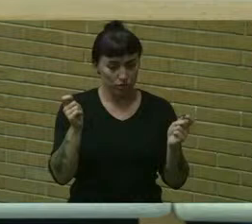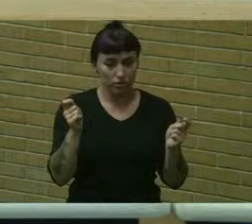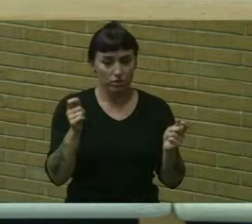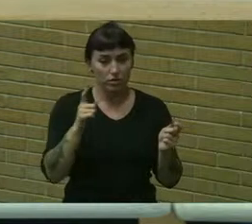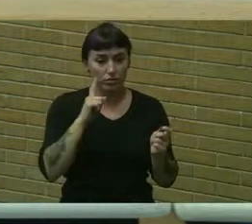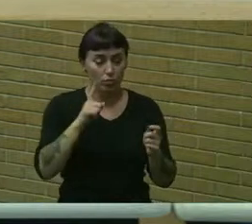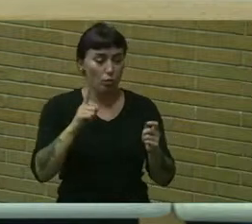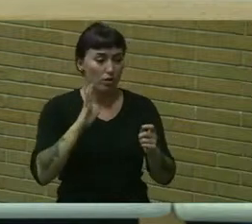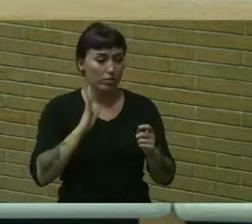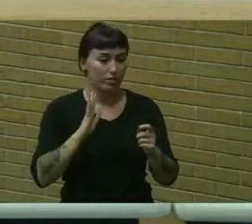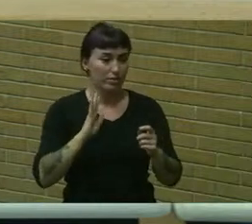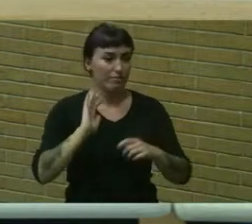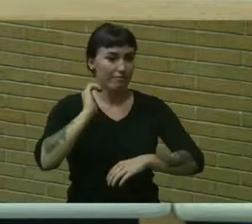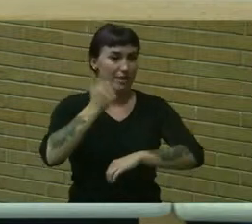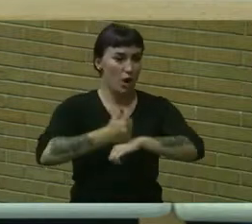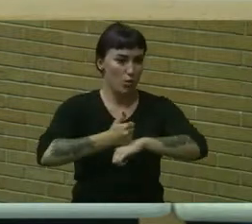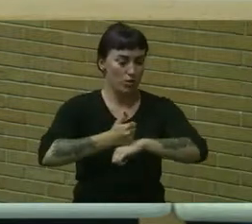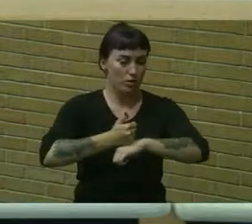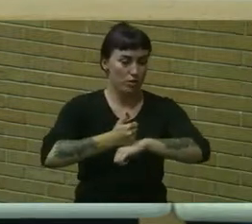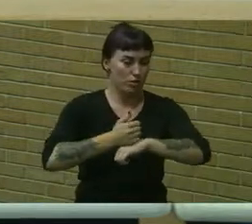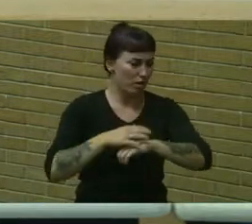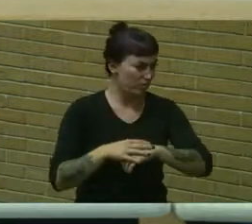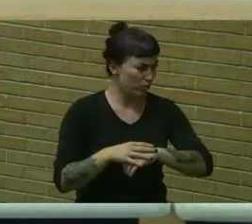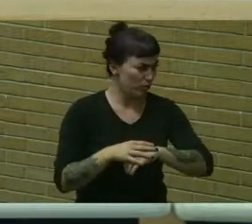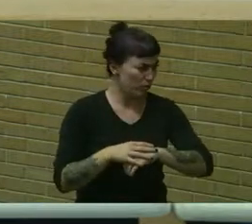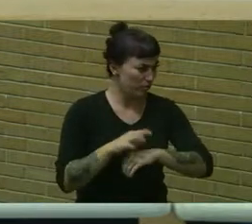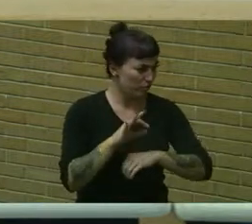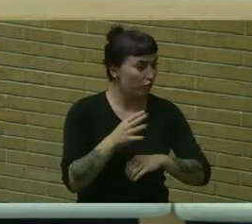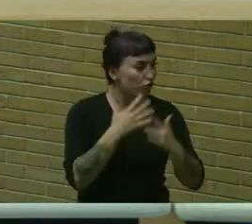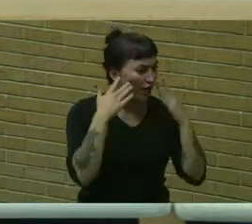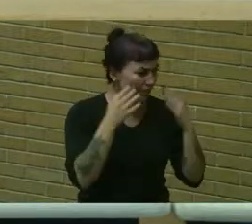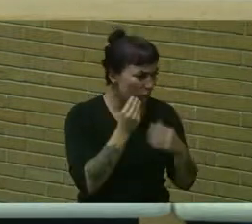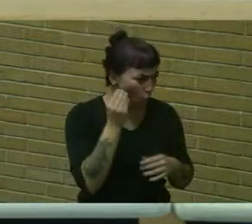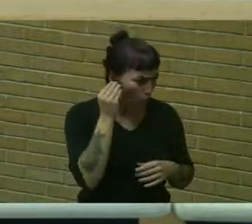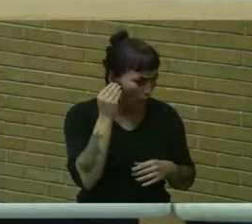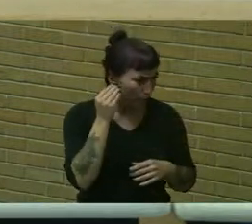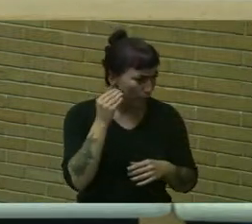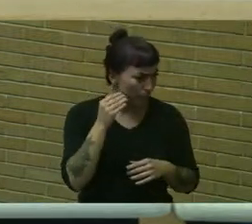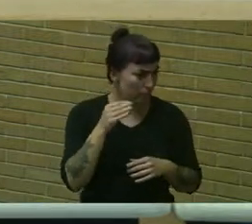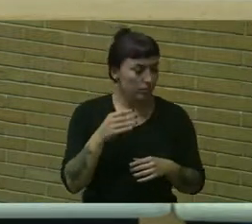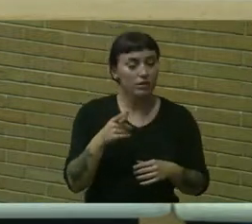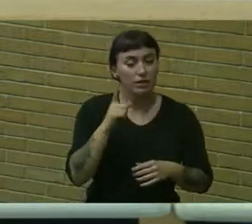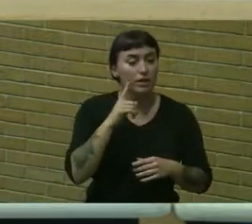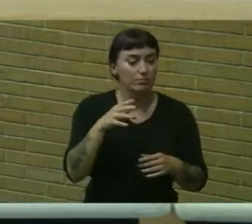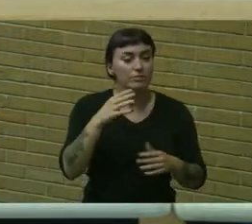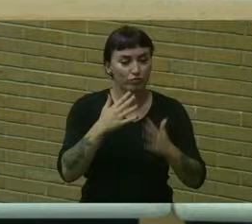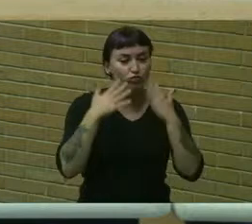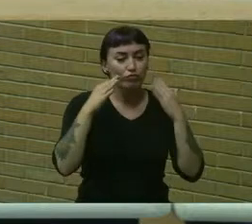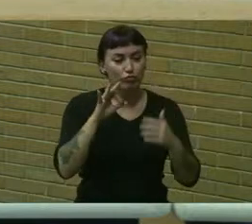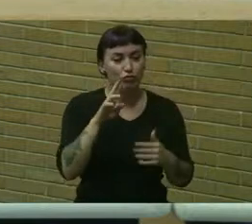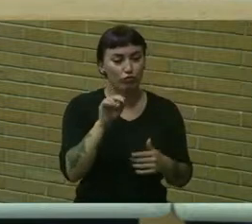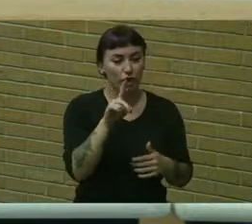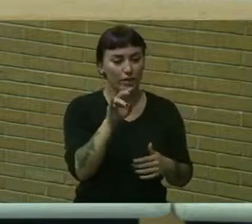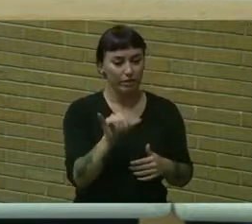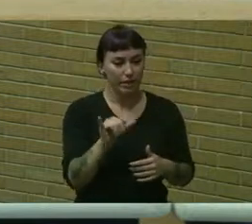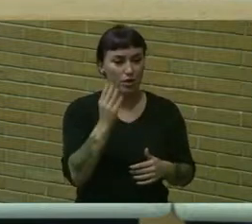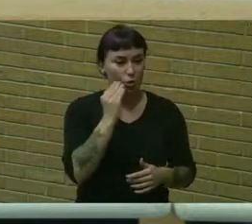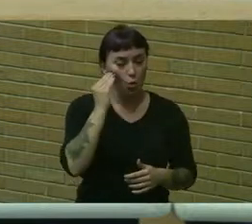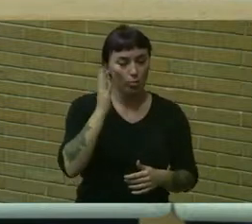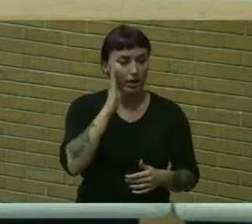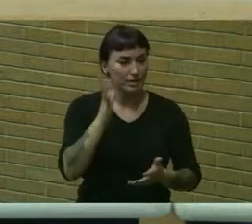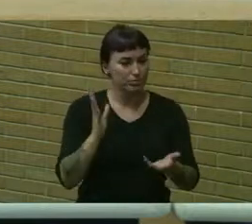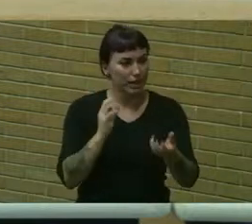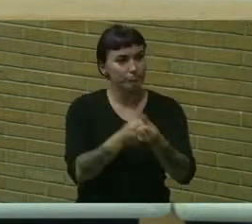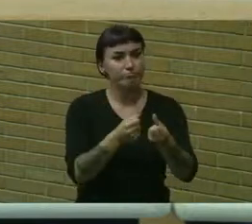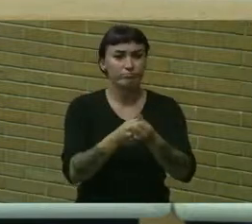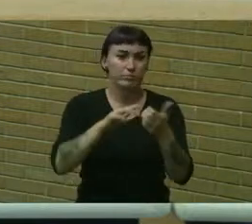of the founding of the Friendly Home. It's quite remarkable that the Friendly Home has been serving the community for